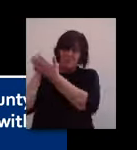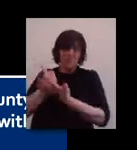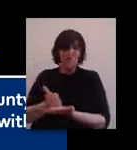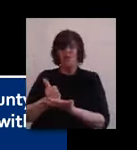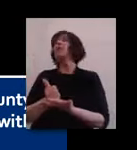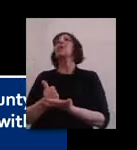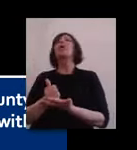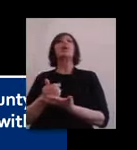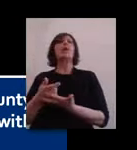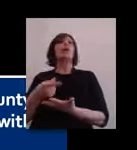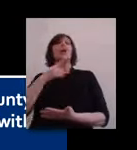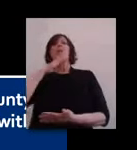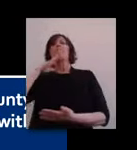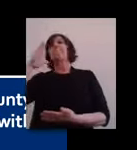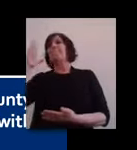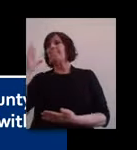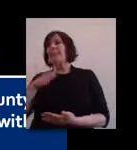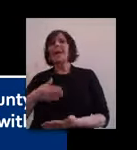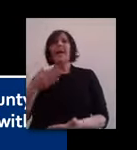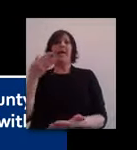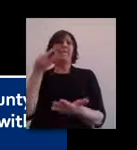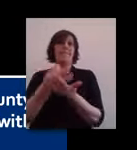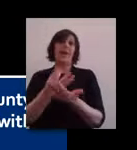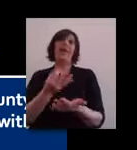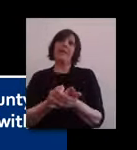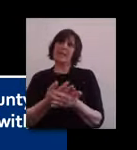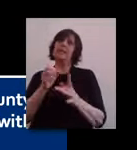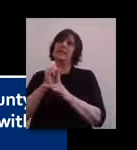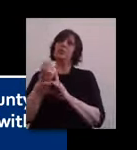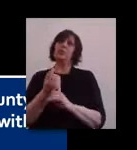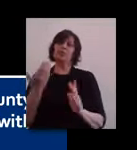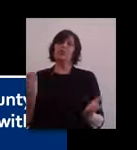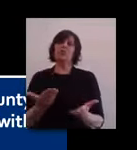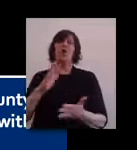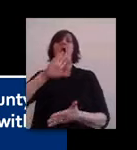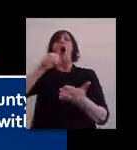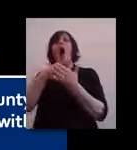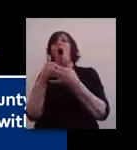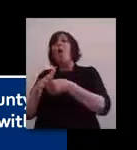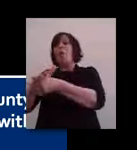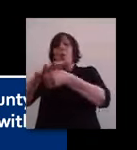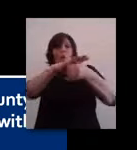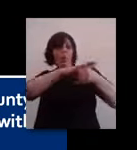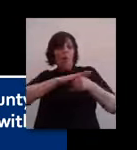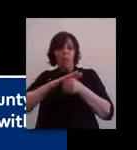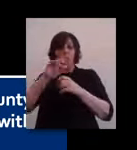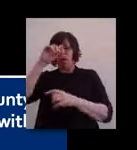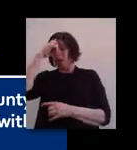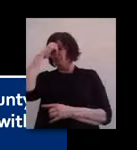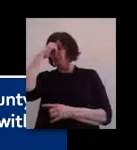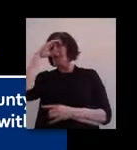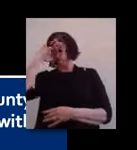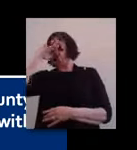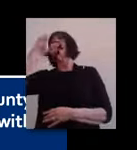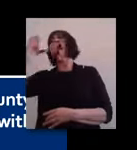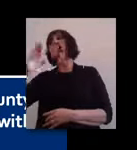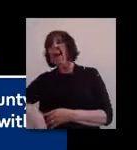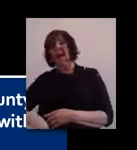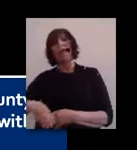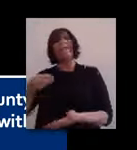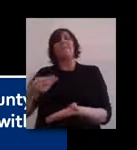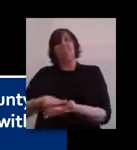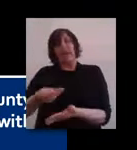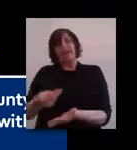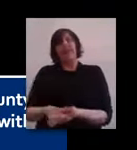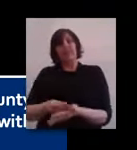financial situation. All local governments are going to be in a very difficult to bad financial situation. It is projected that